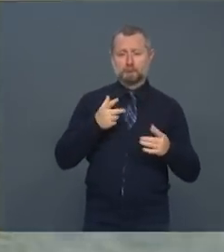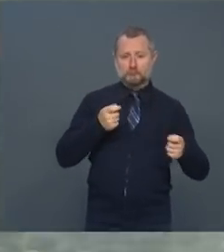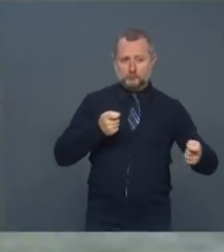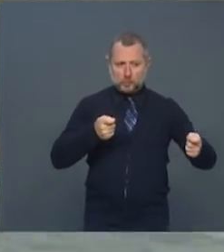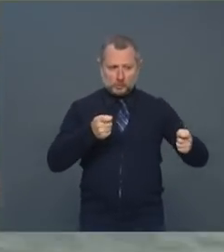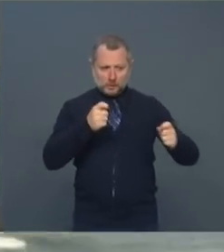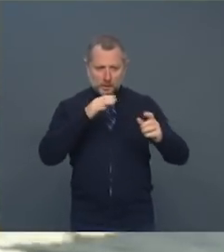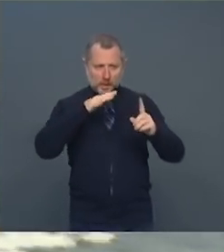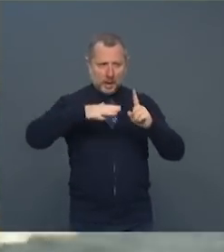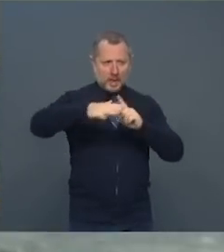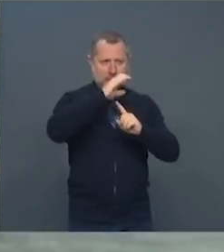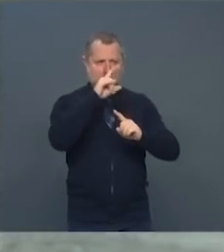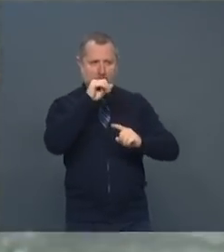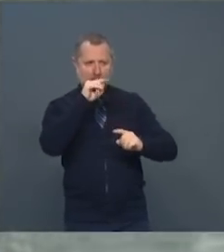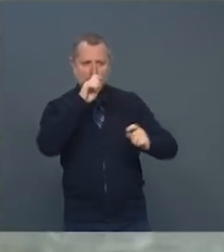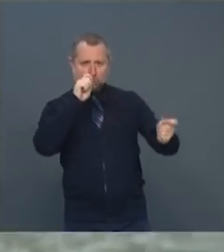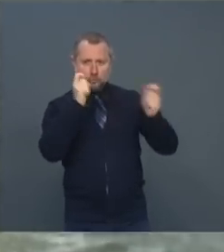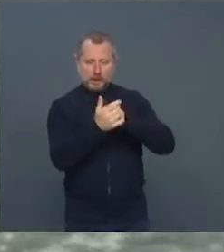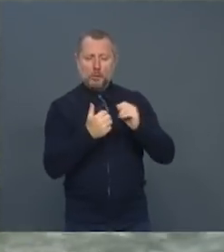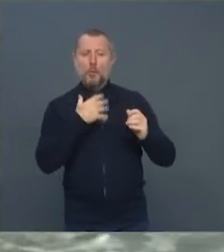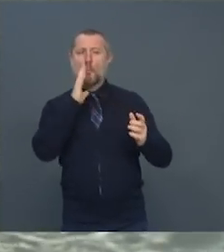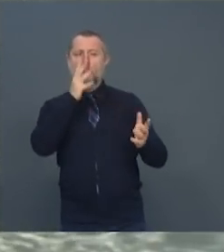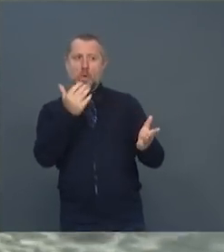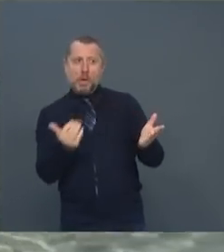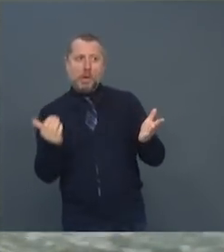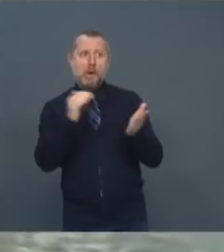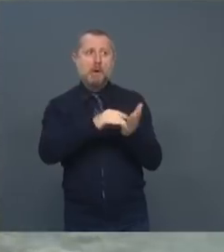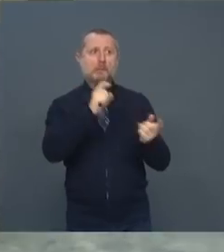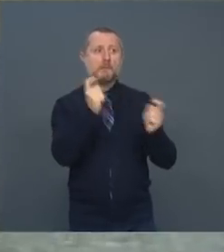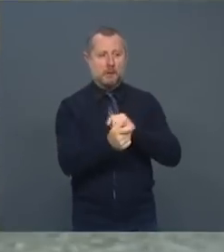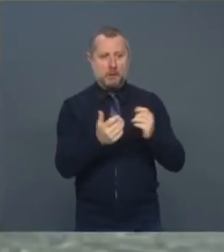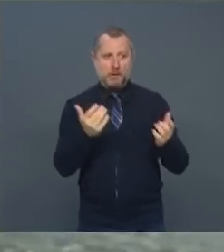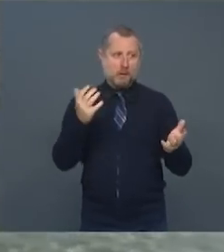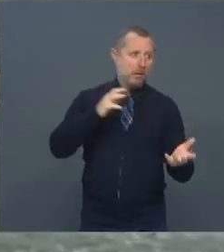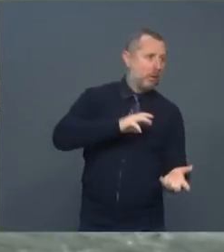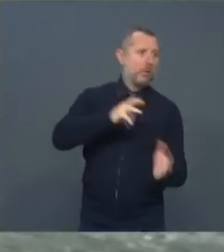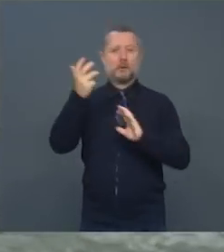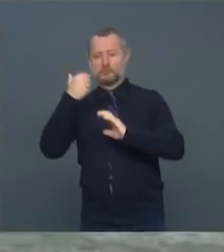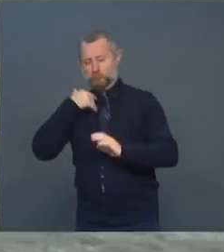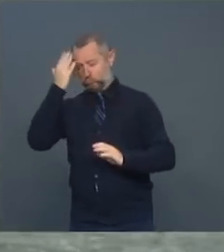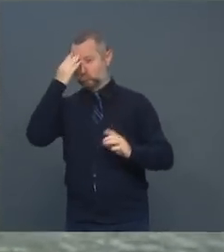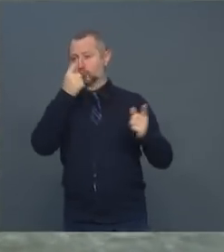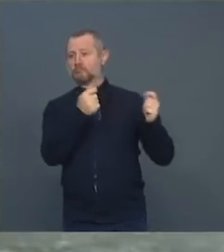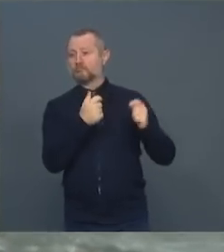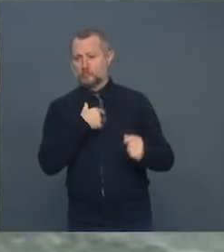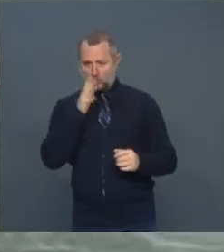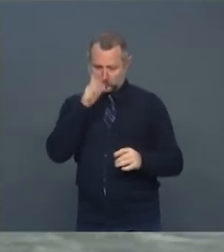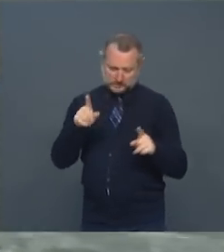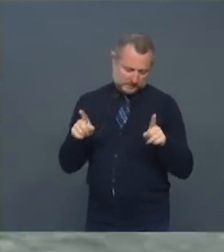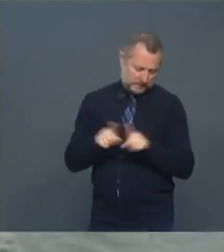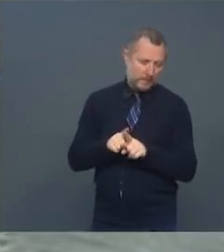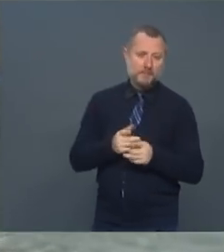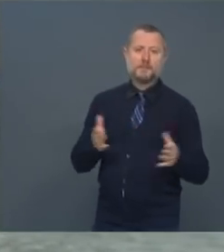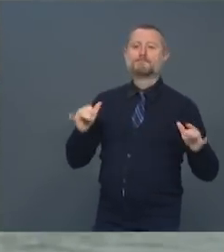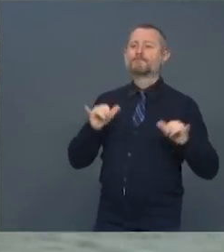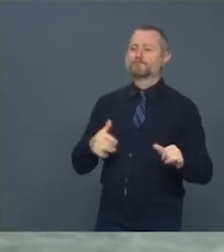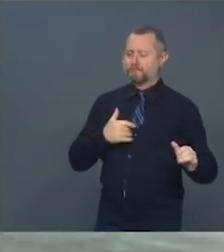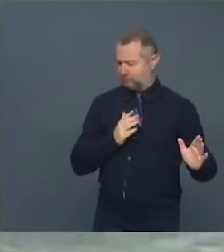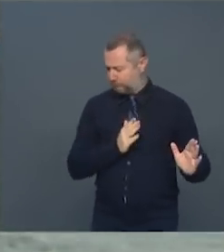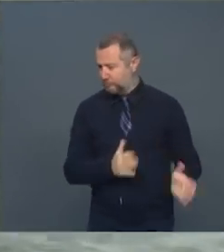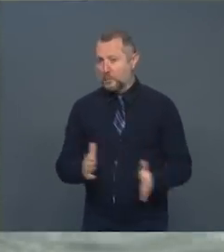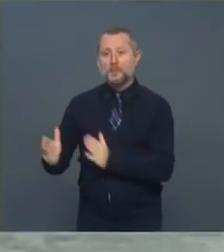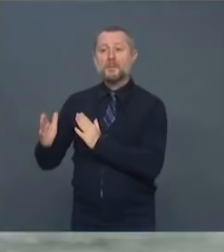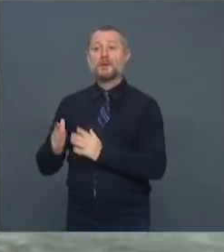another wake-up call that may be a heart attack. And we're going to do the same thing. We are already